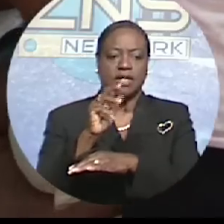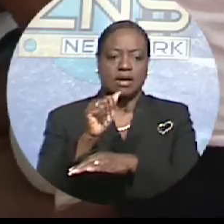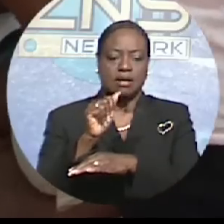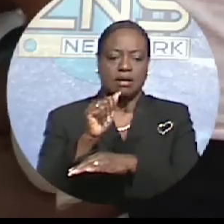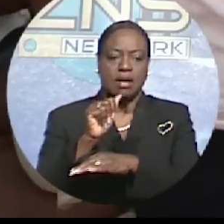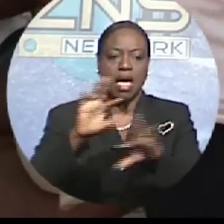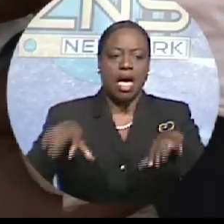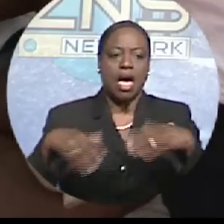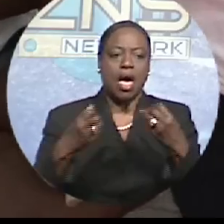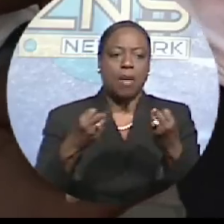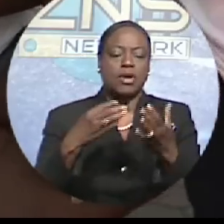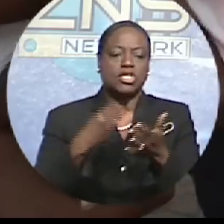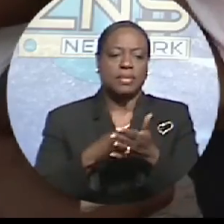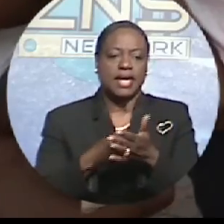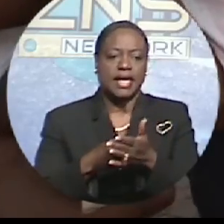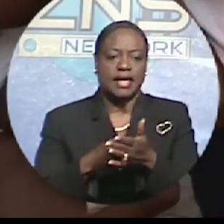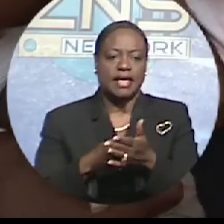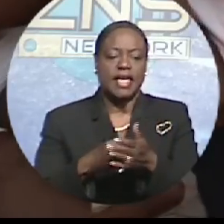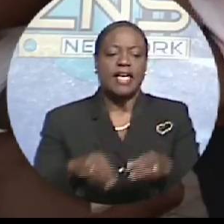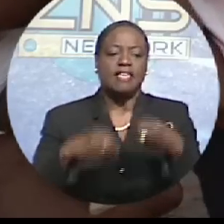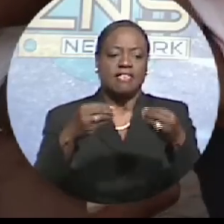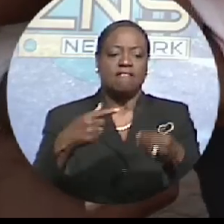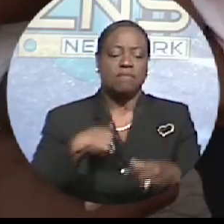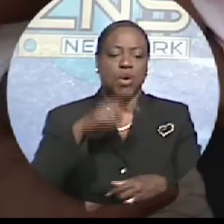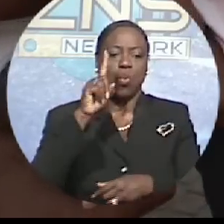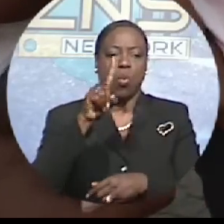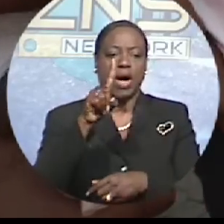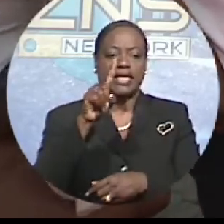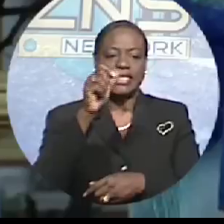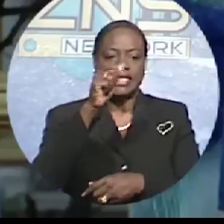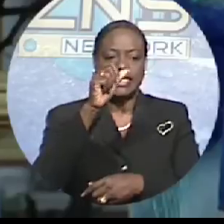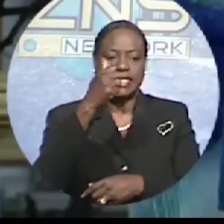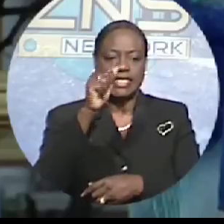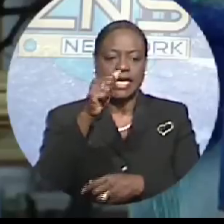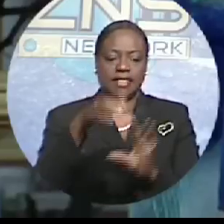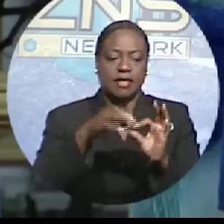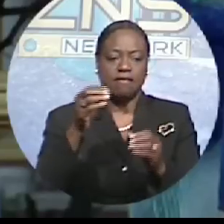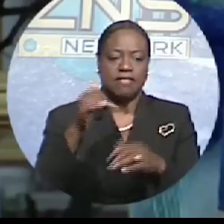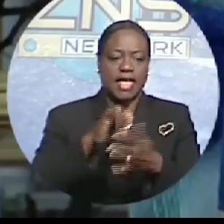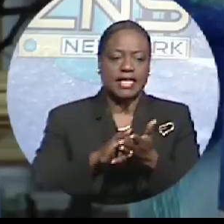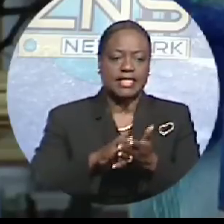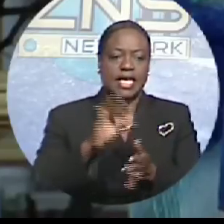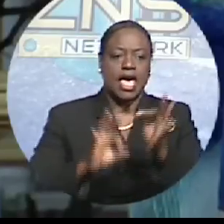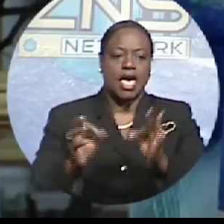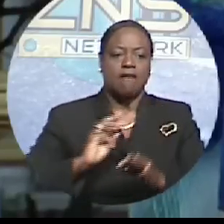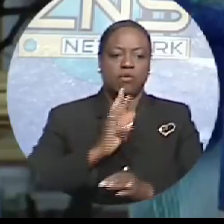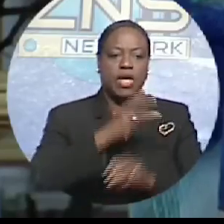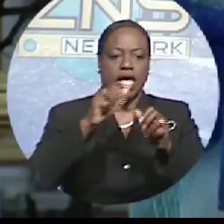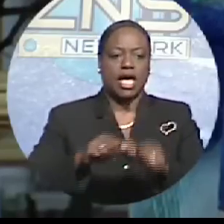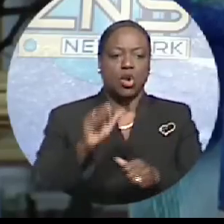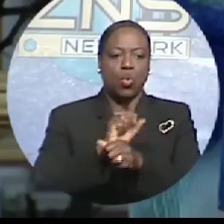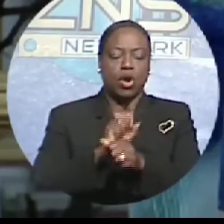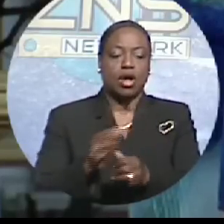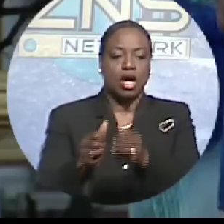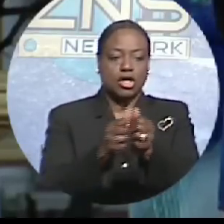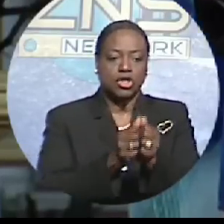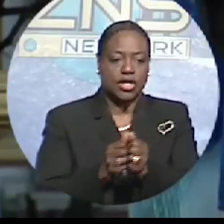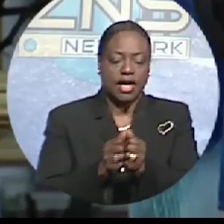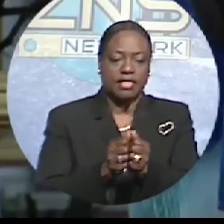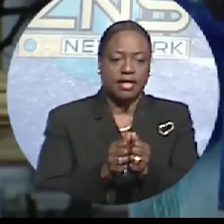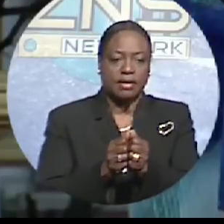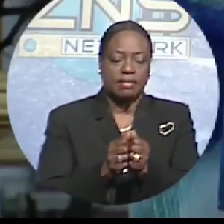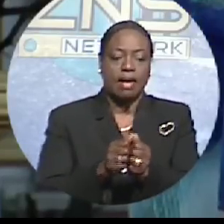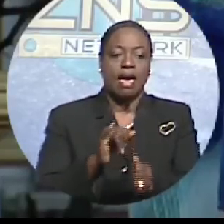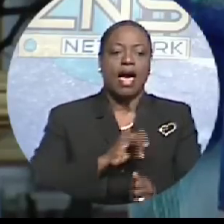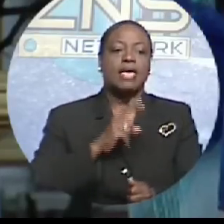Then say, just come and give me 1/10 of that. Think if we could work together I'm sure we